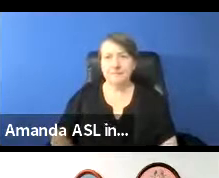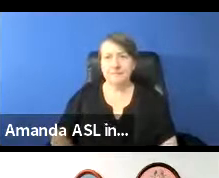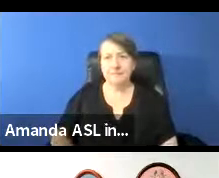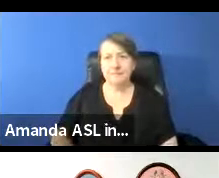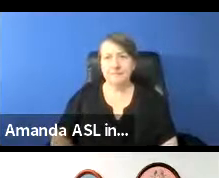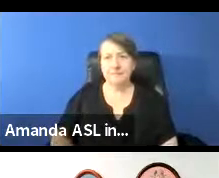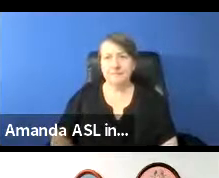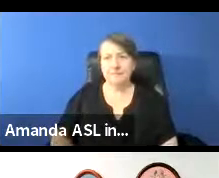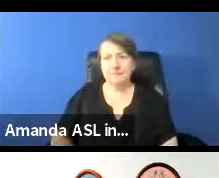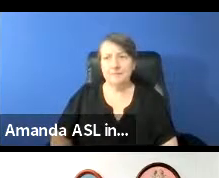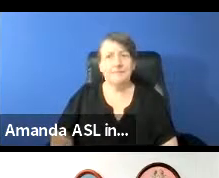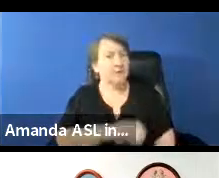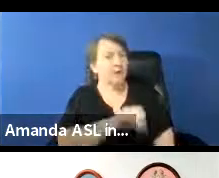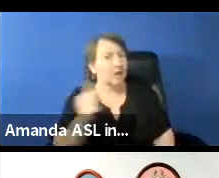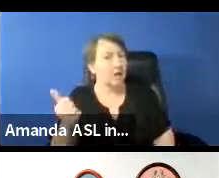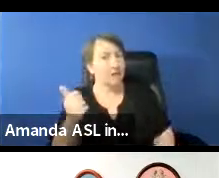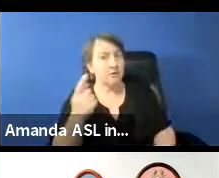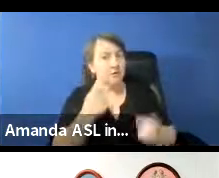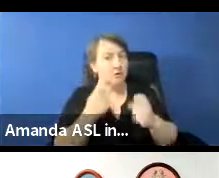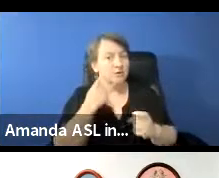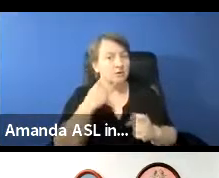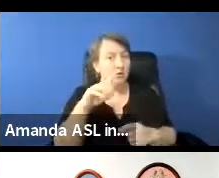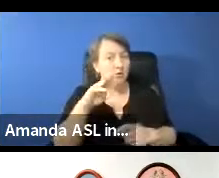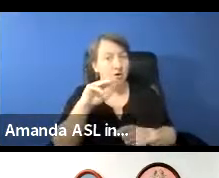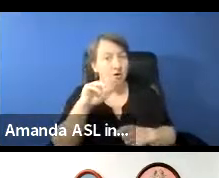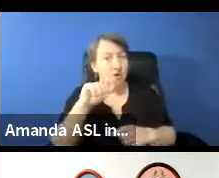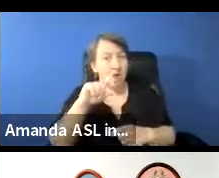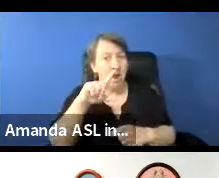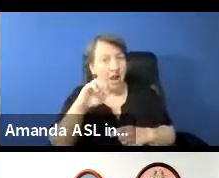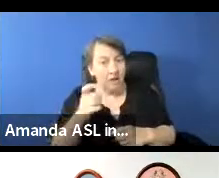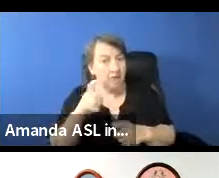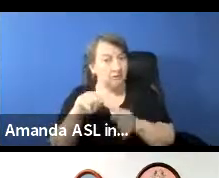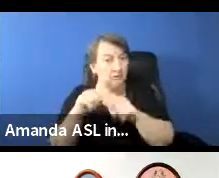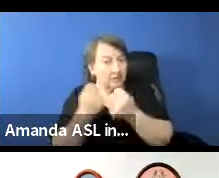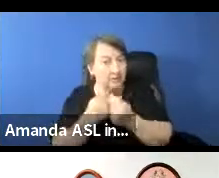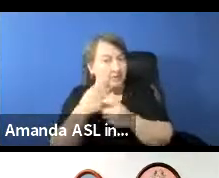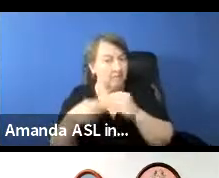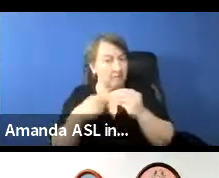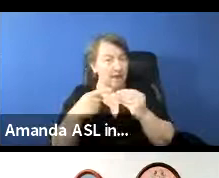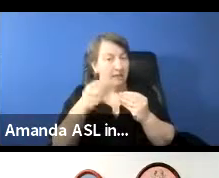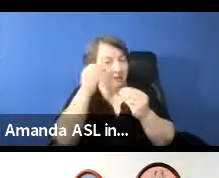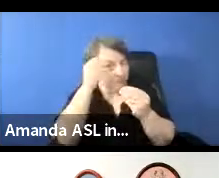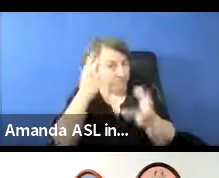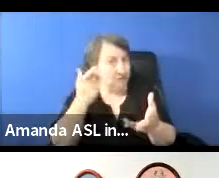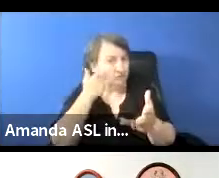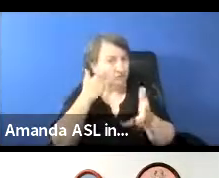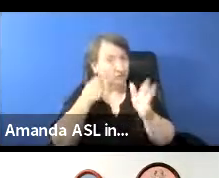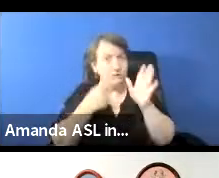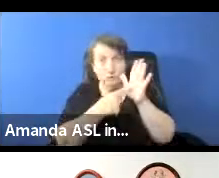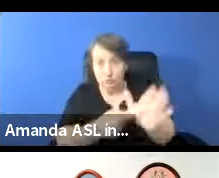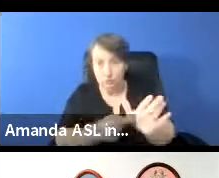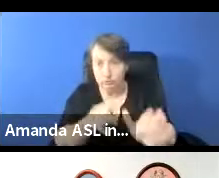Are there other questions for Alex and the team with regard to the information we just saw?